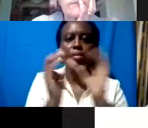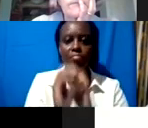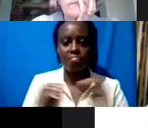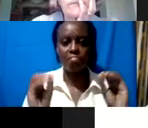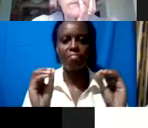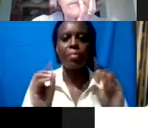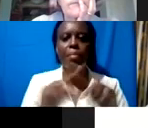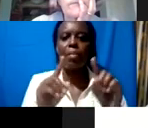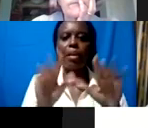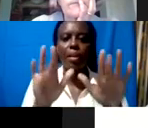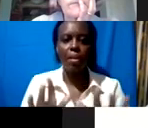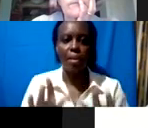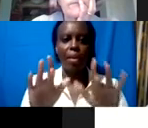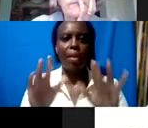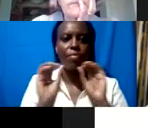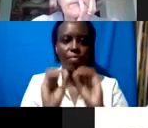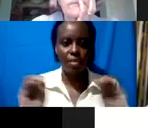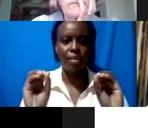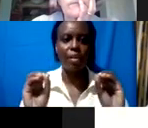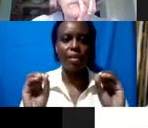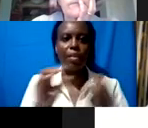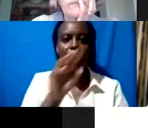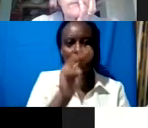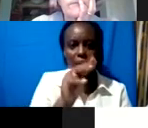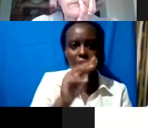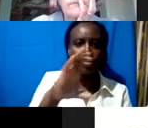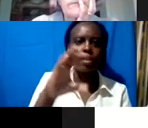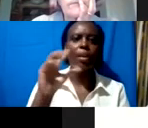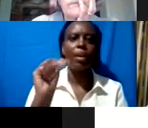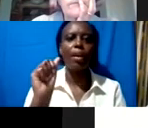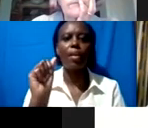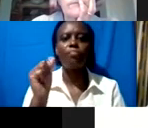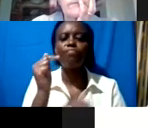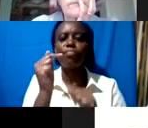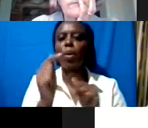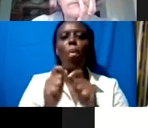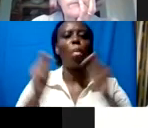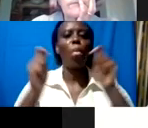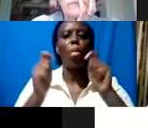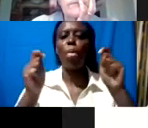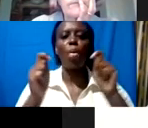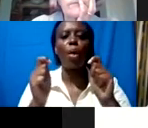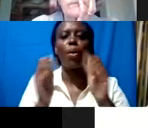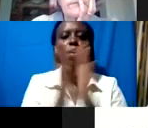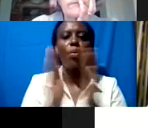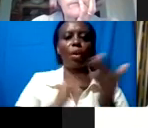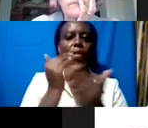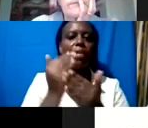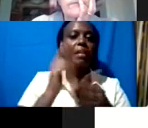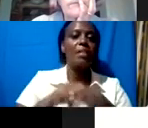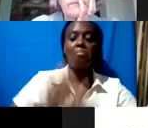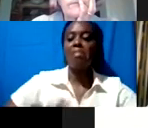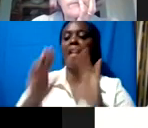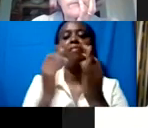But if we are not careful, the MCAs will run riot with these funds when they are left with all this